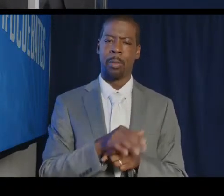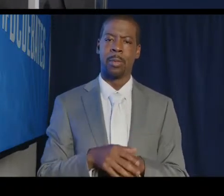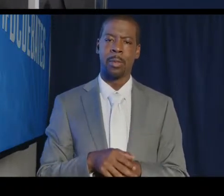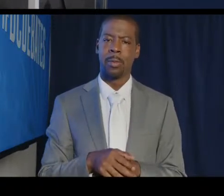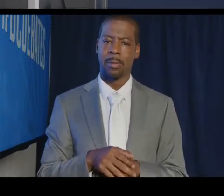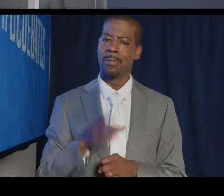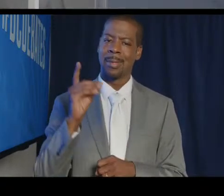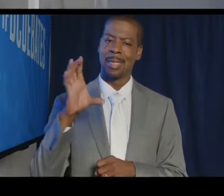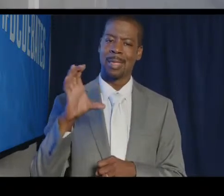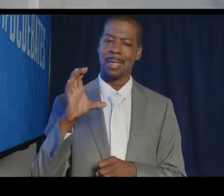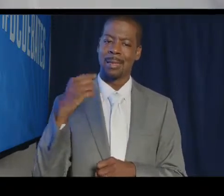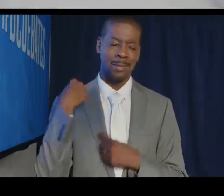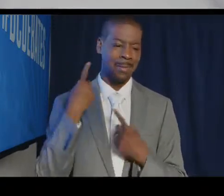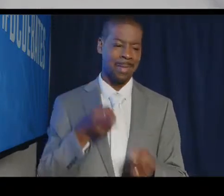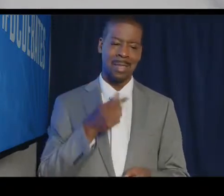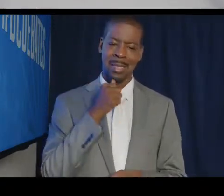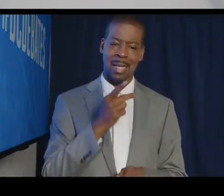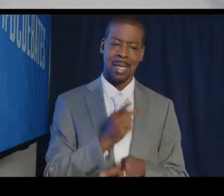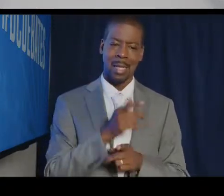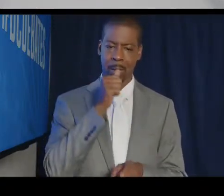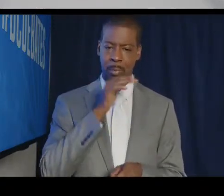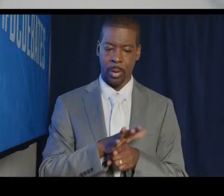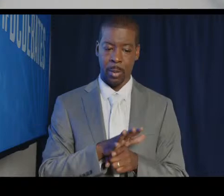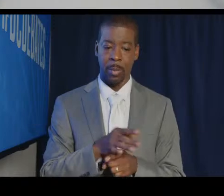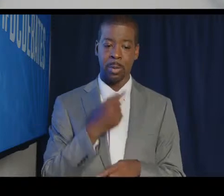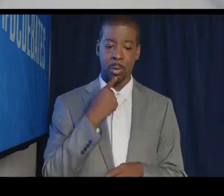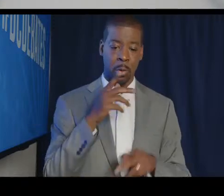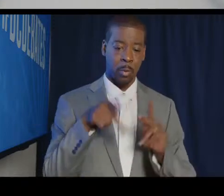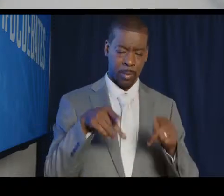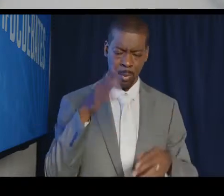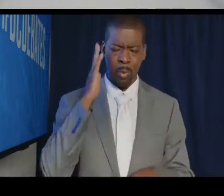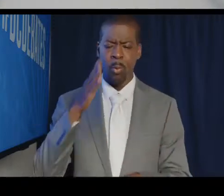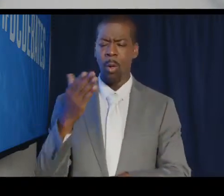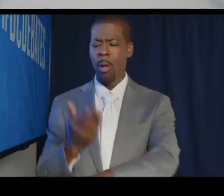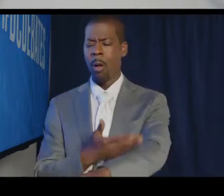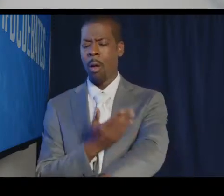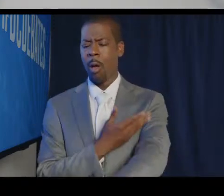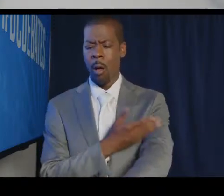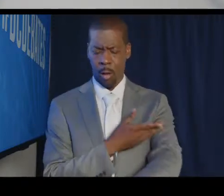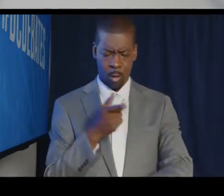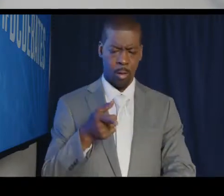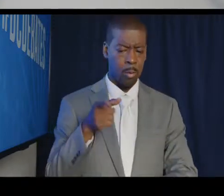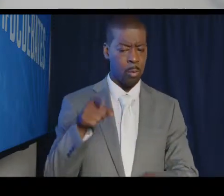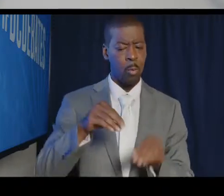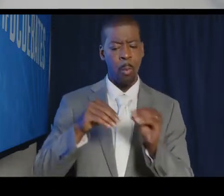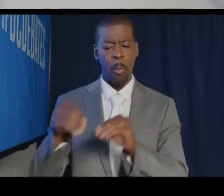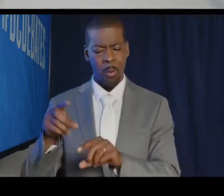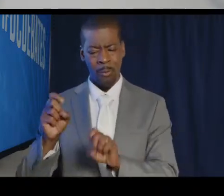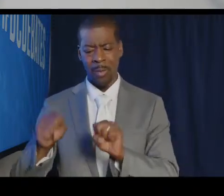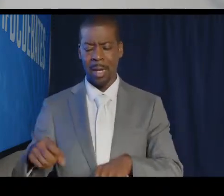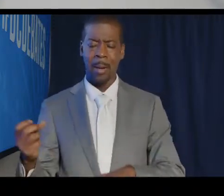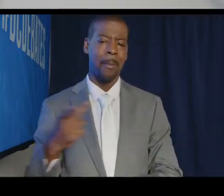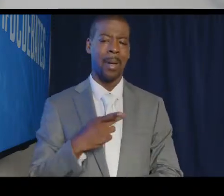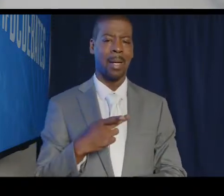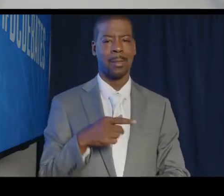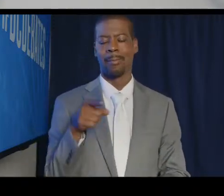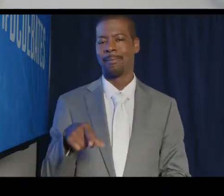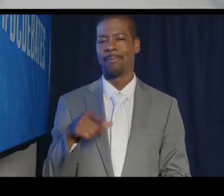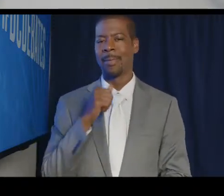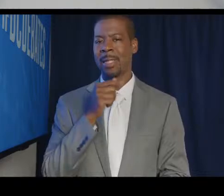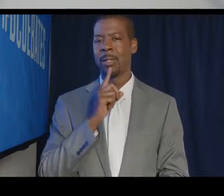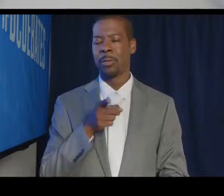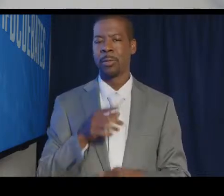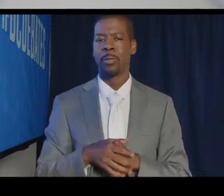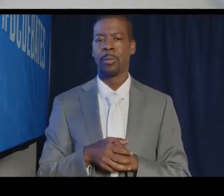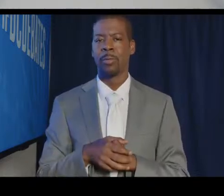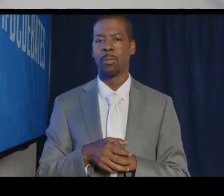historically not done. We have told people that we're going to renovate, we're going to redevelop, and you can come back, and they have not been allowed to come back.